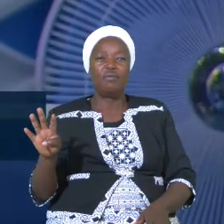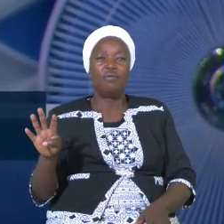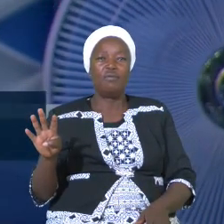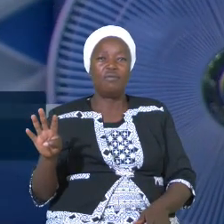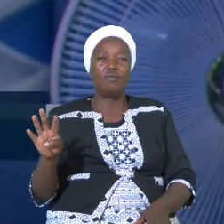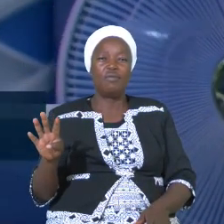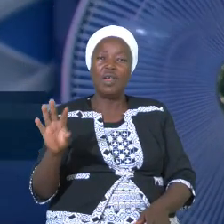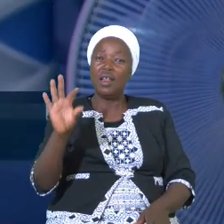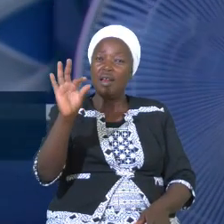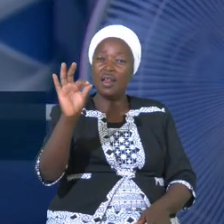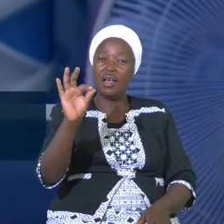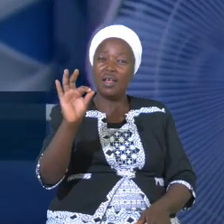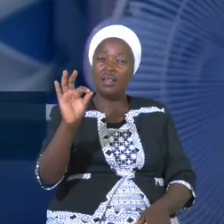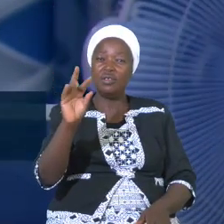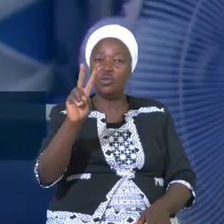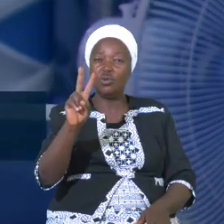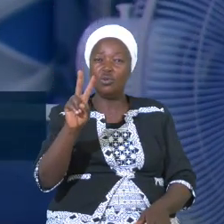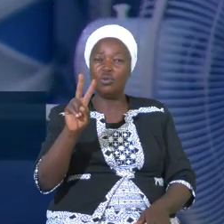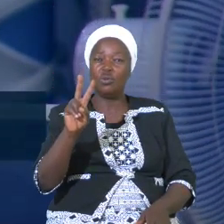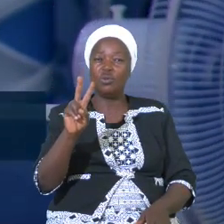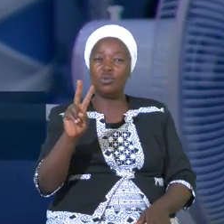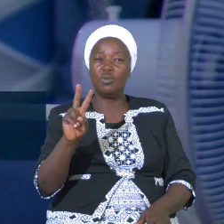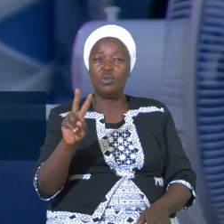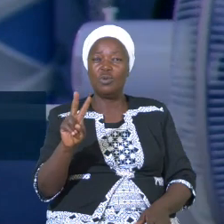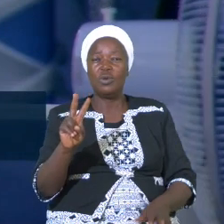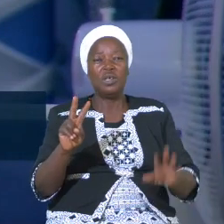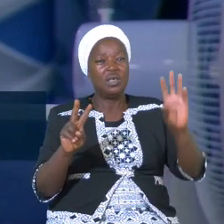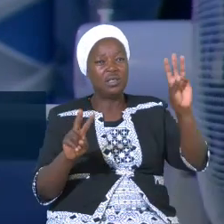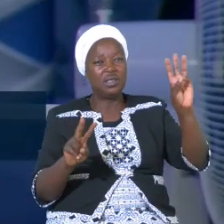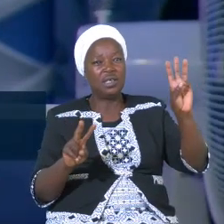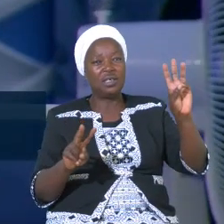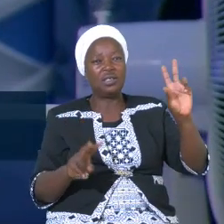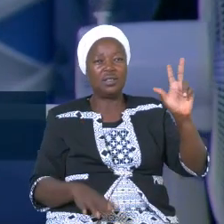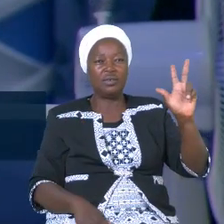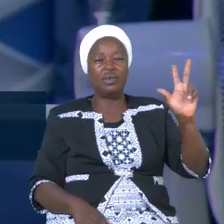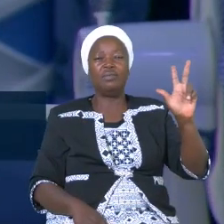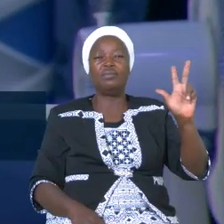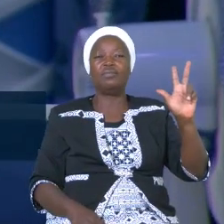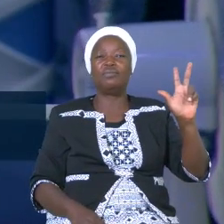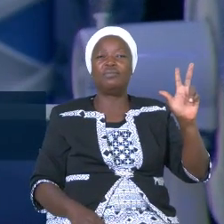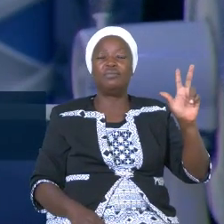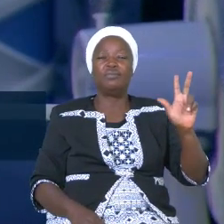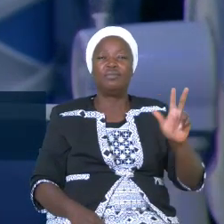9 2 6 3